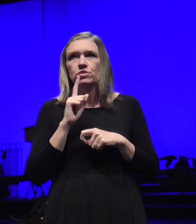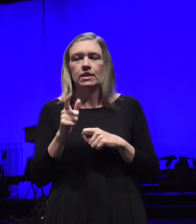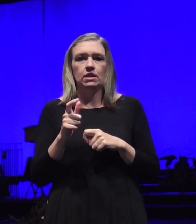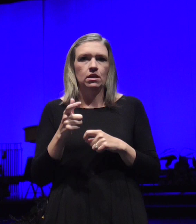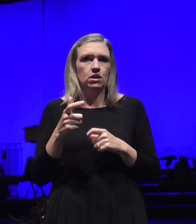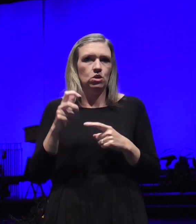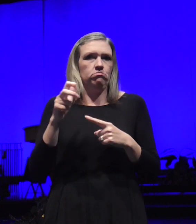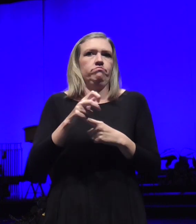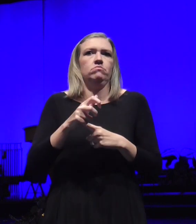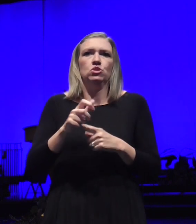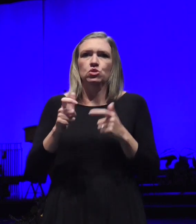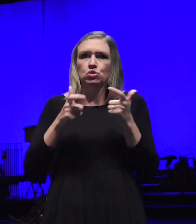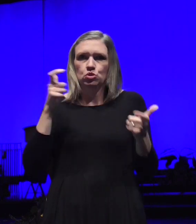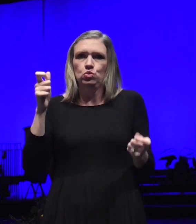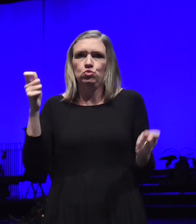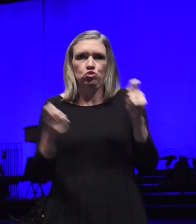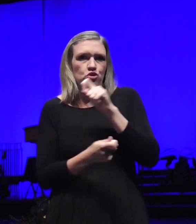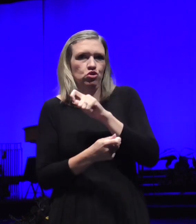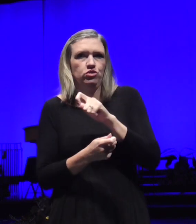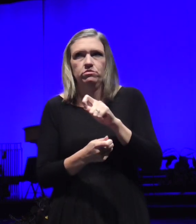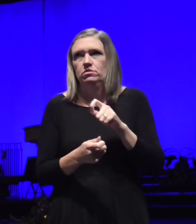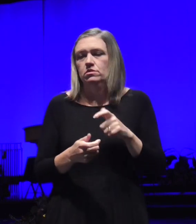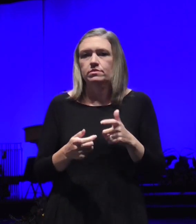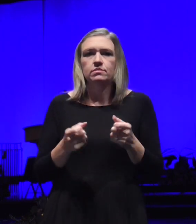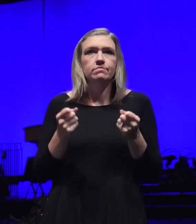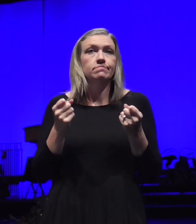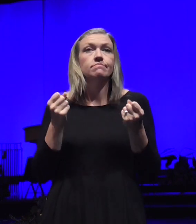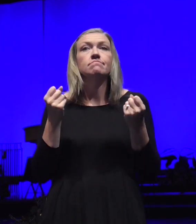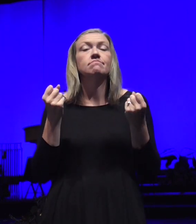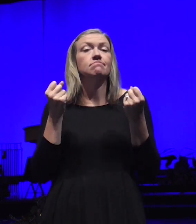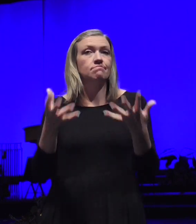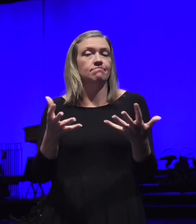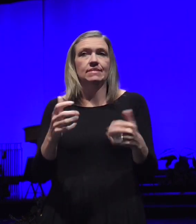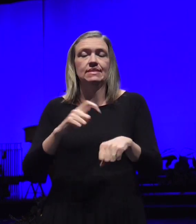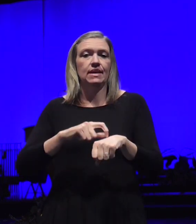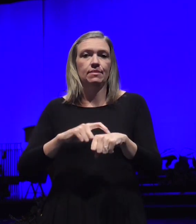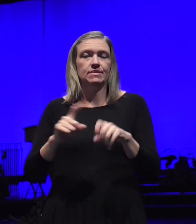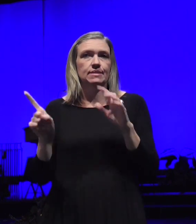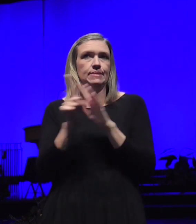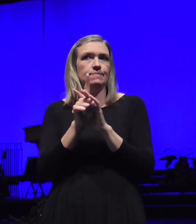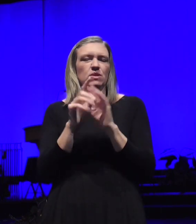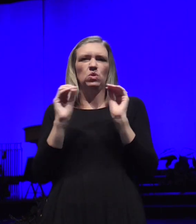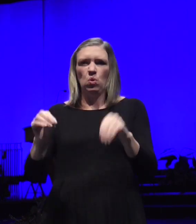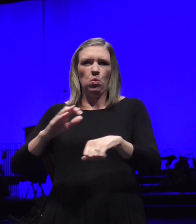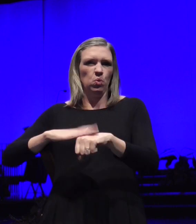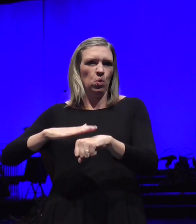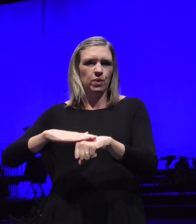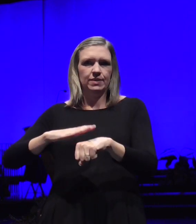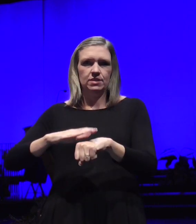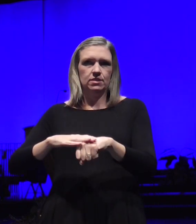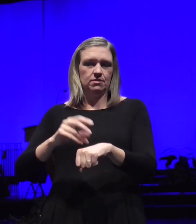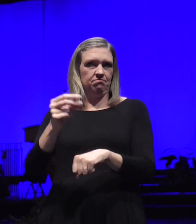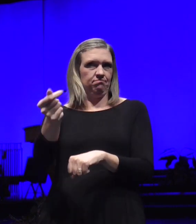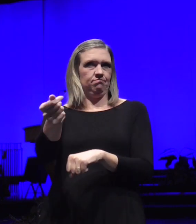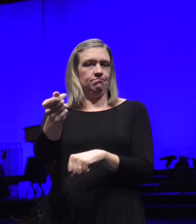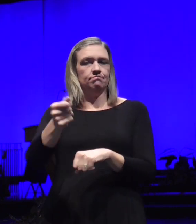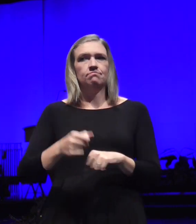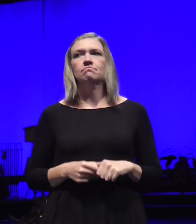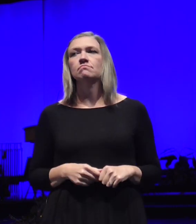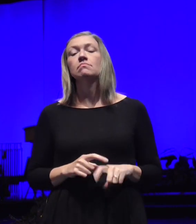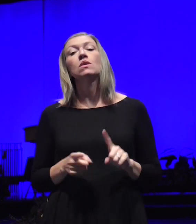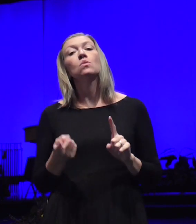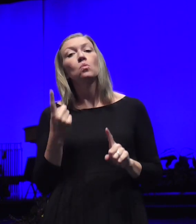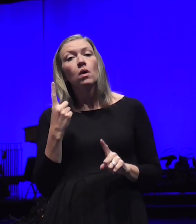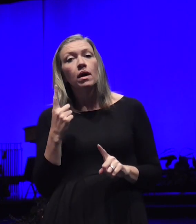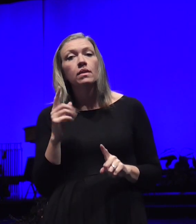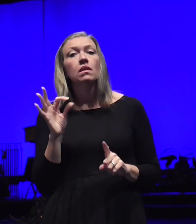shapeshifter, many times it comes without notice, without notice. But one thing,